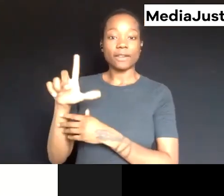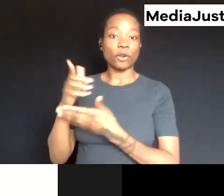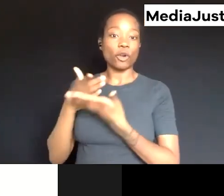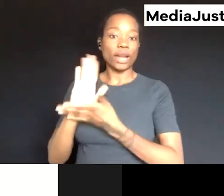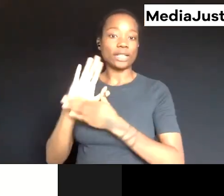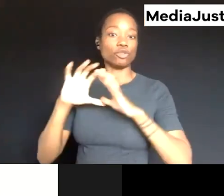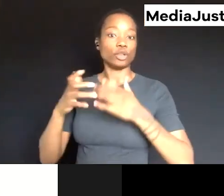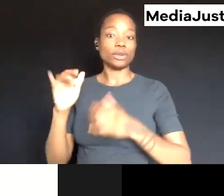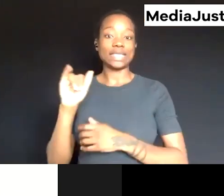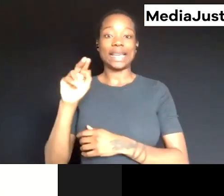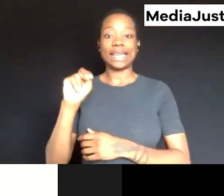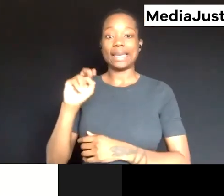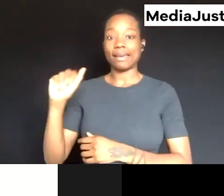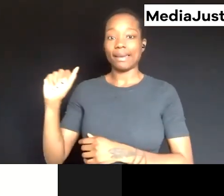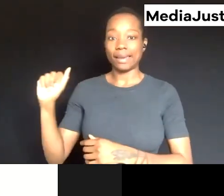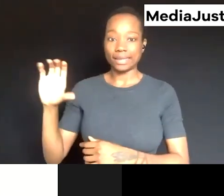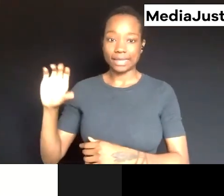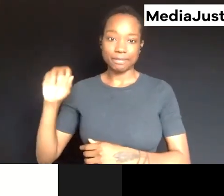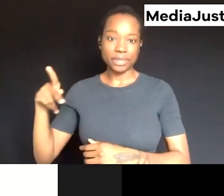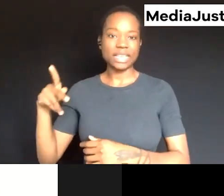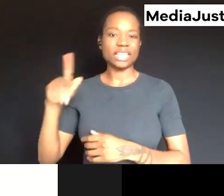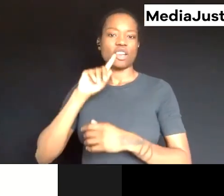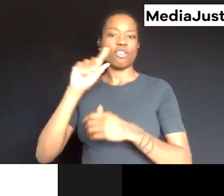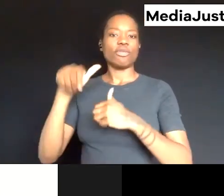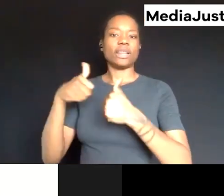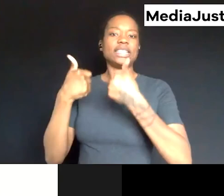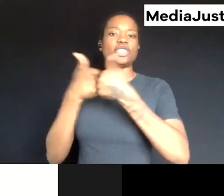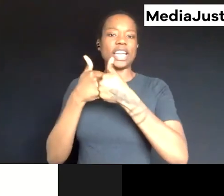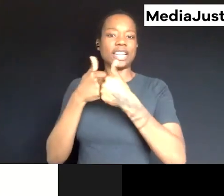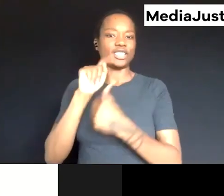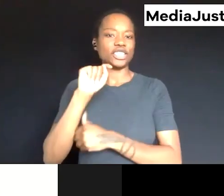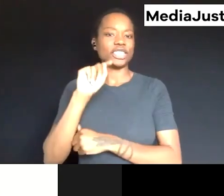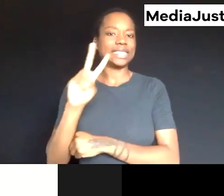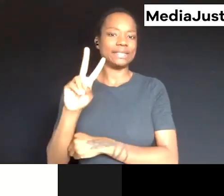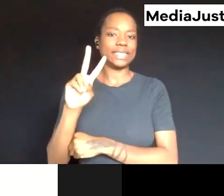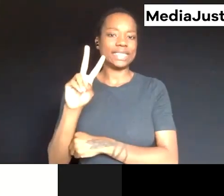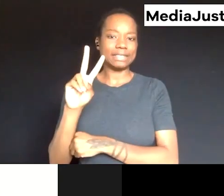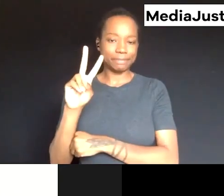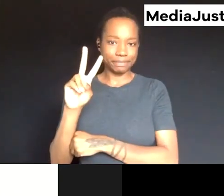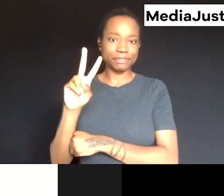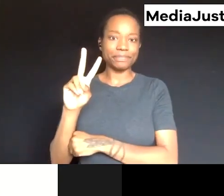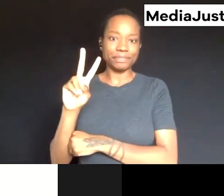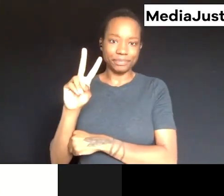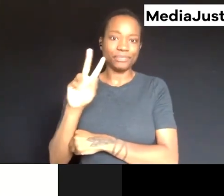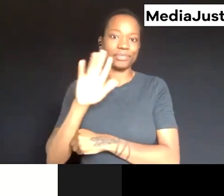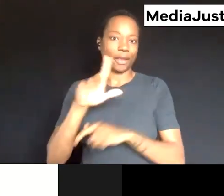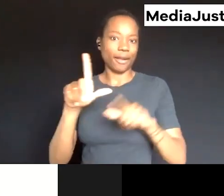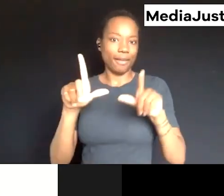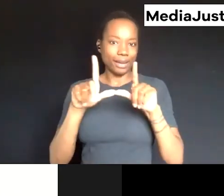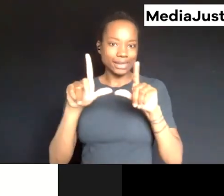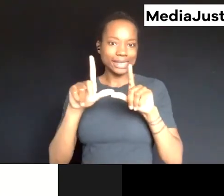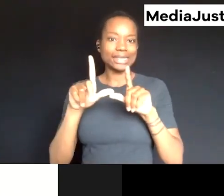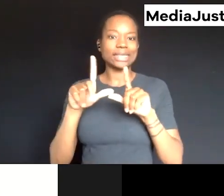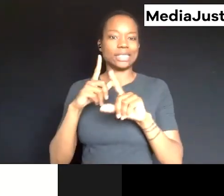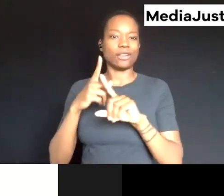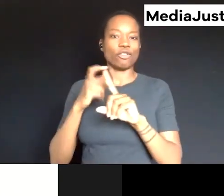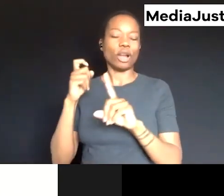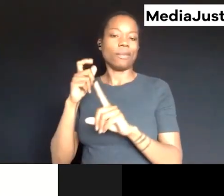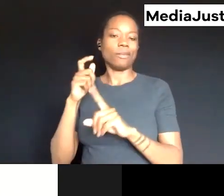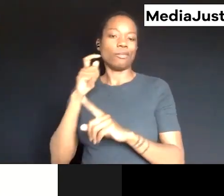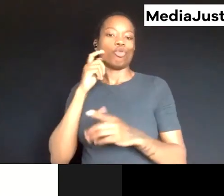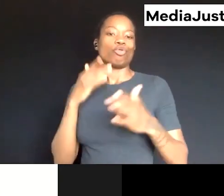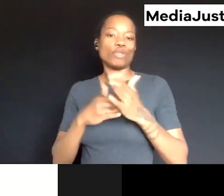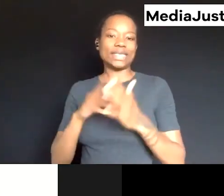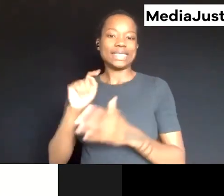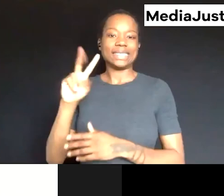racist TV stations. But since that time, you know, there wasn't really a sector advocating, you know,